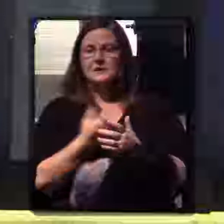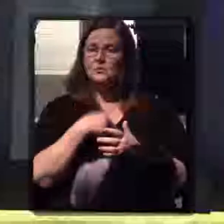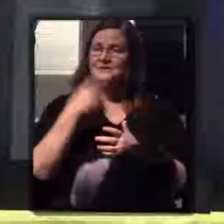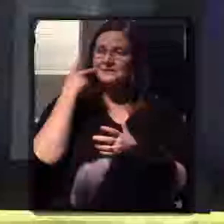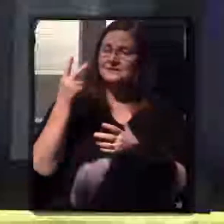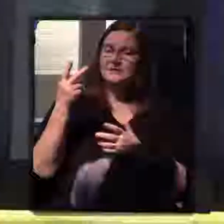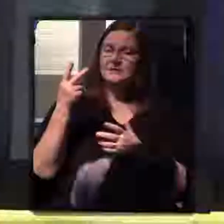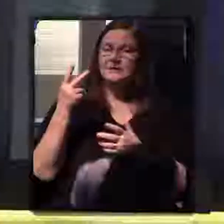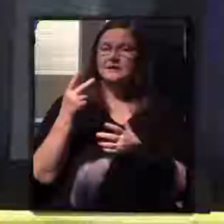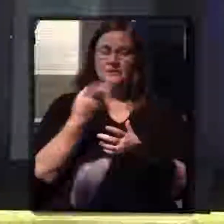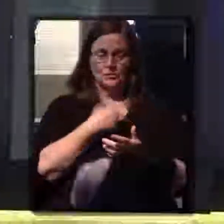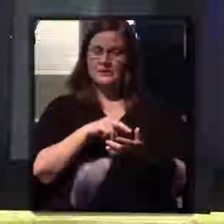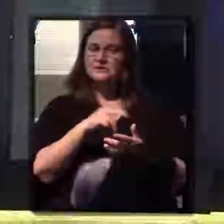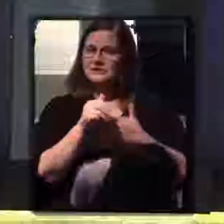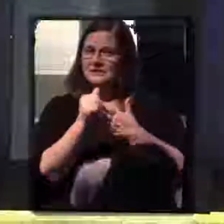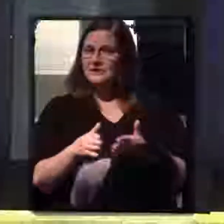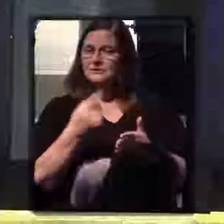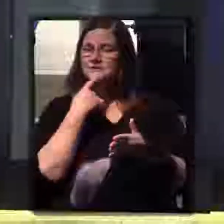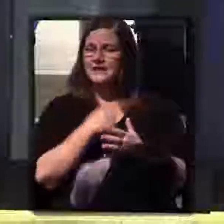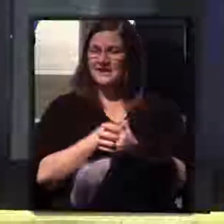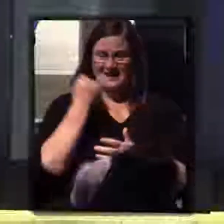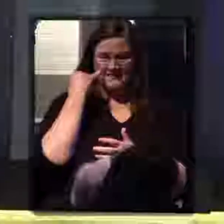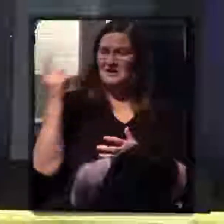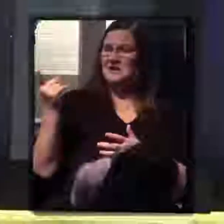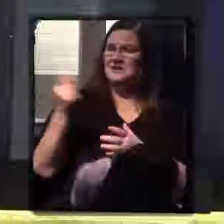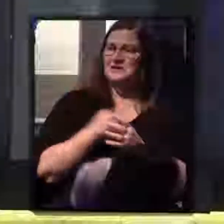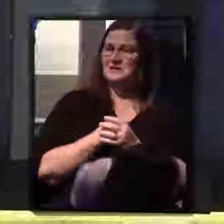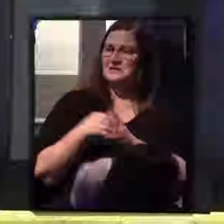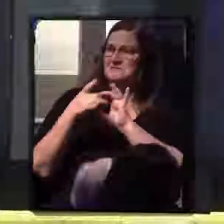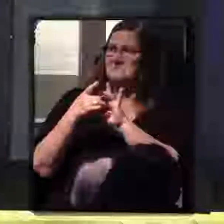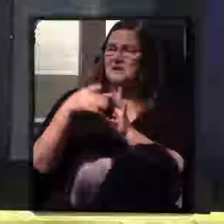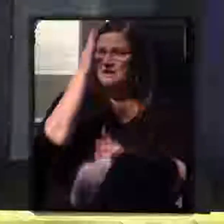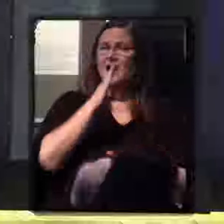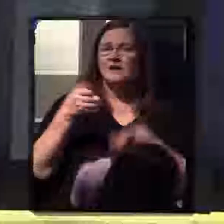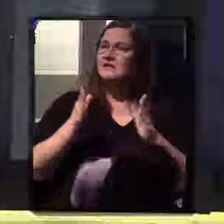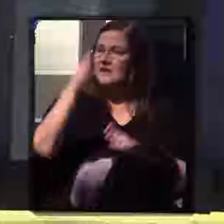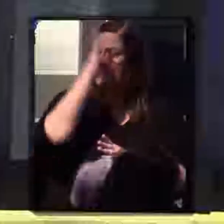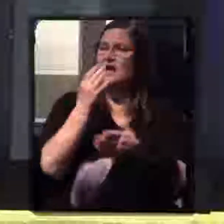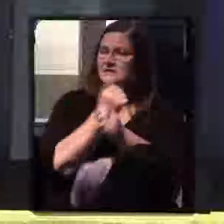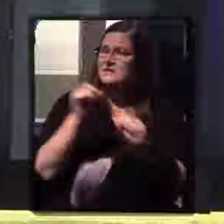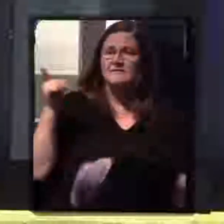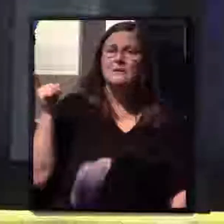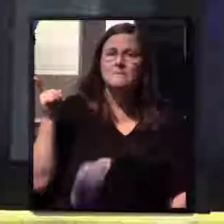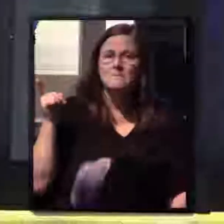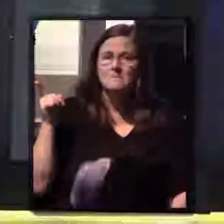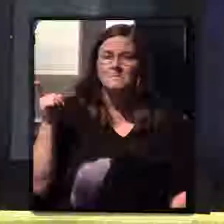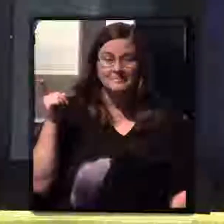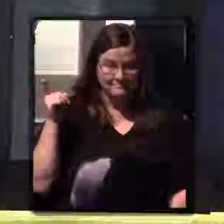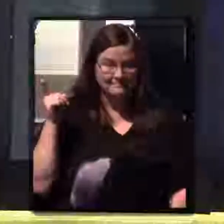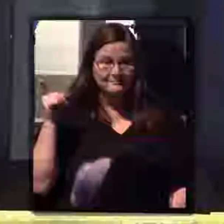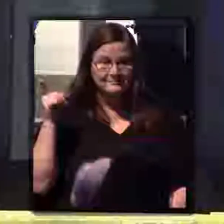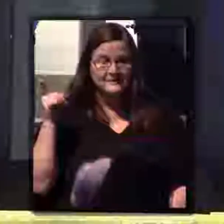the king of the Jews, and we see the religious leadership saying, if he's so tight with